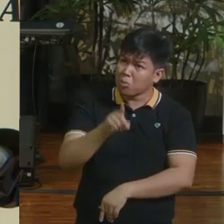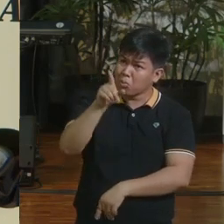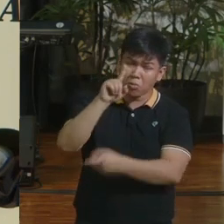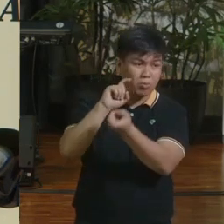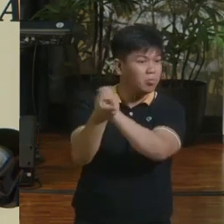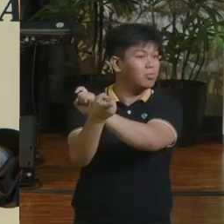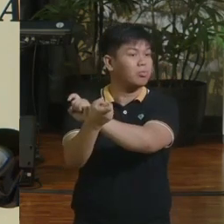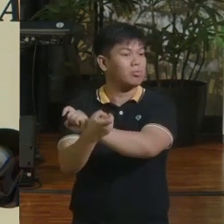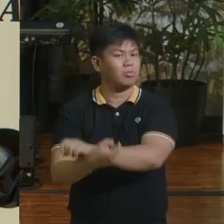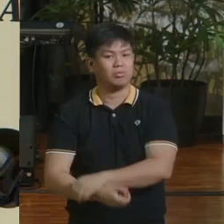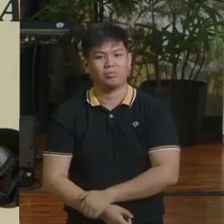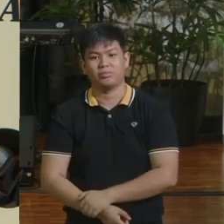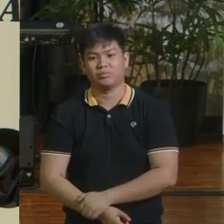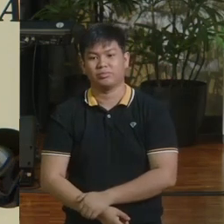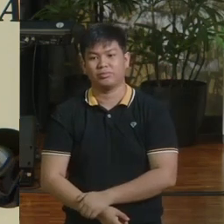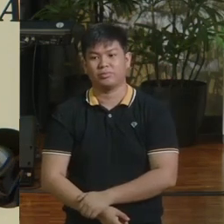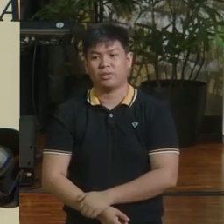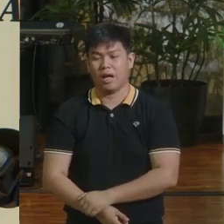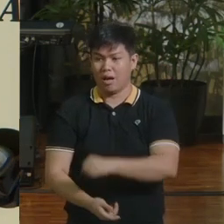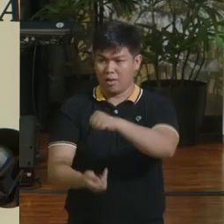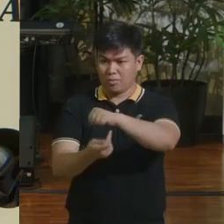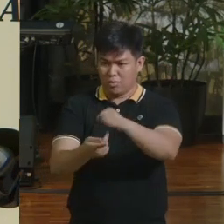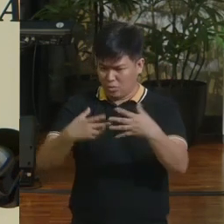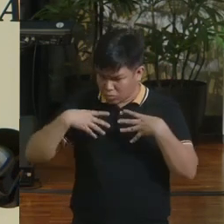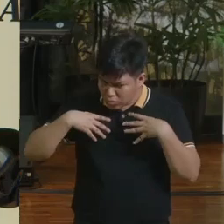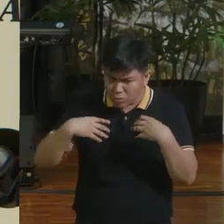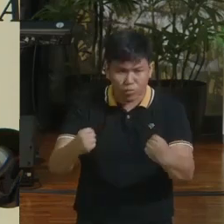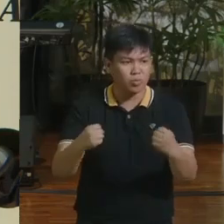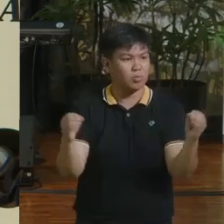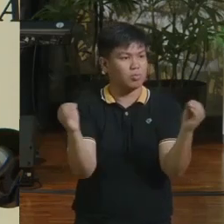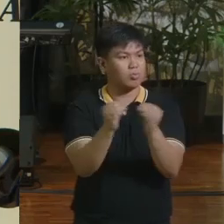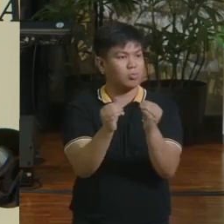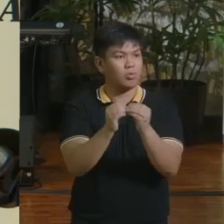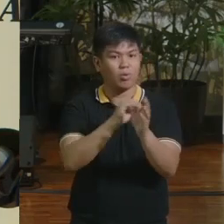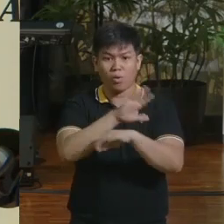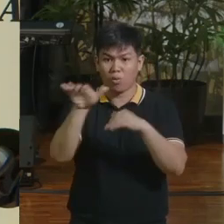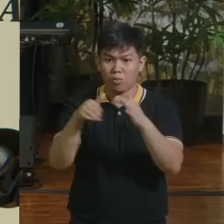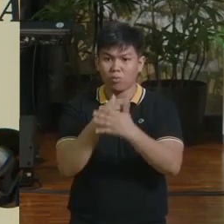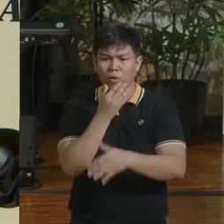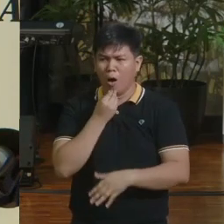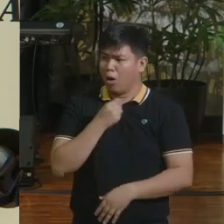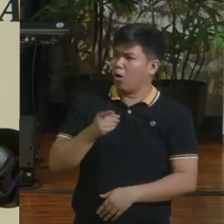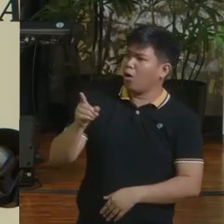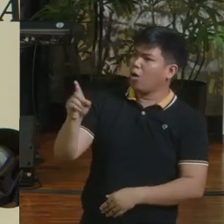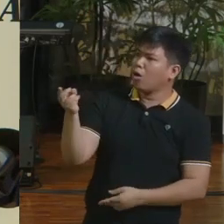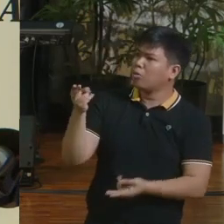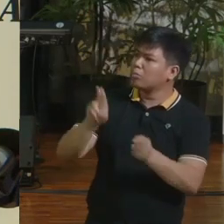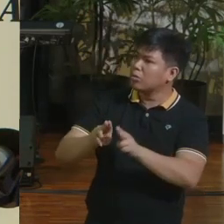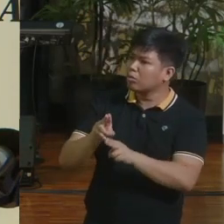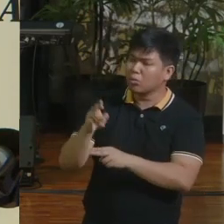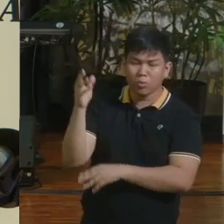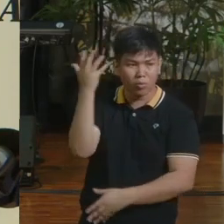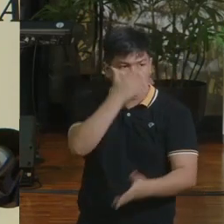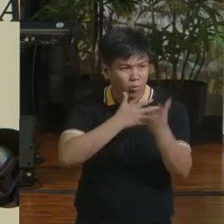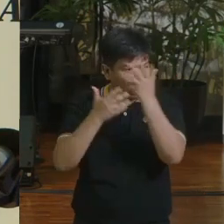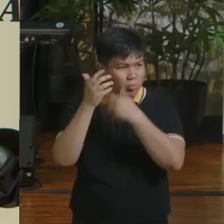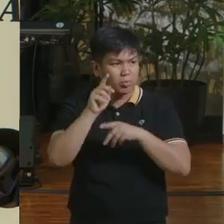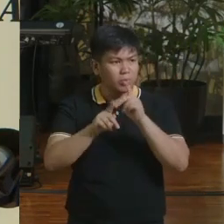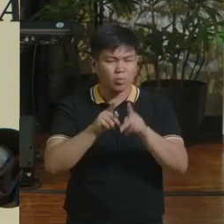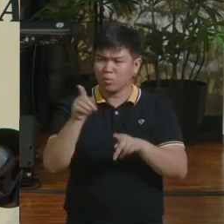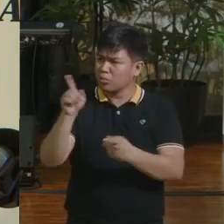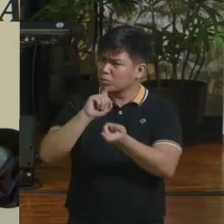But Saul increased all the more in strength, confounded the Jews who lived in Damascus. When many days had